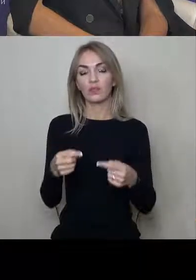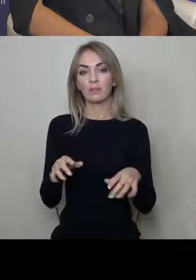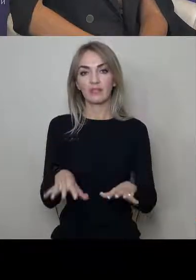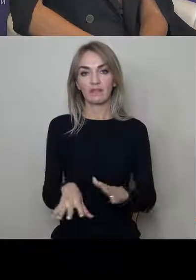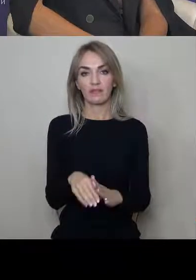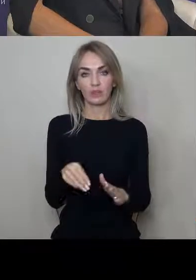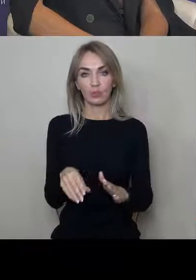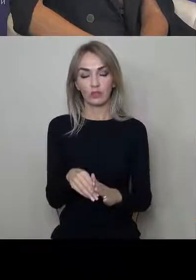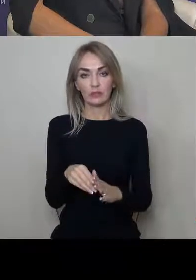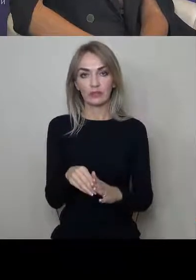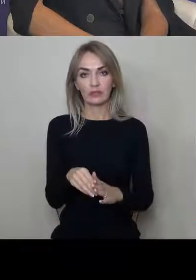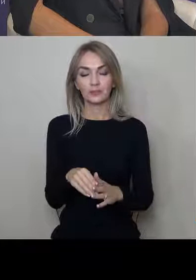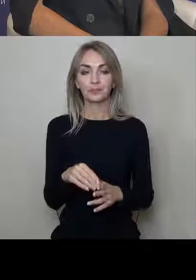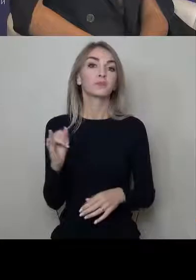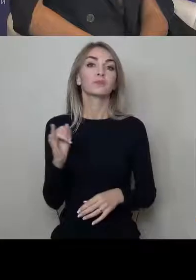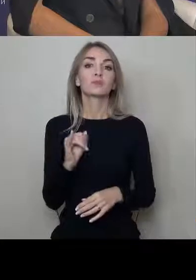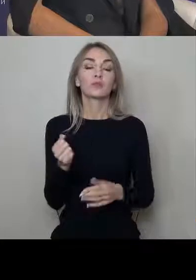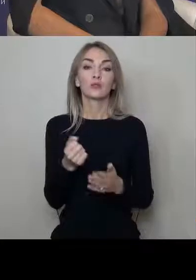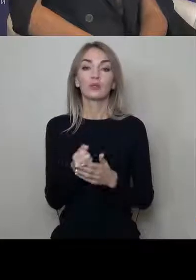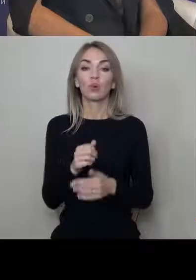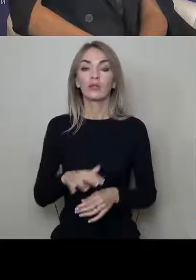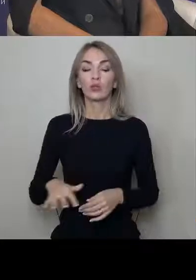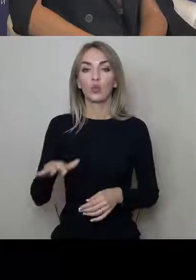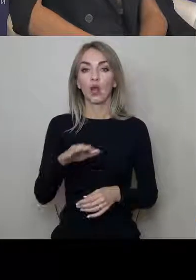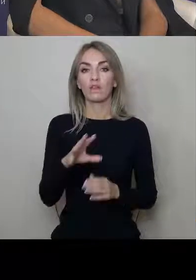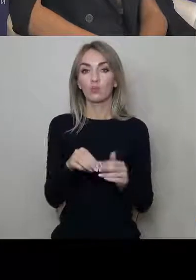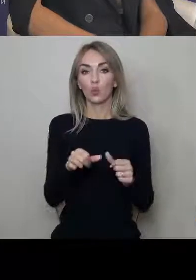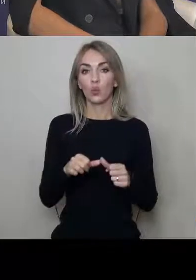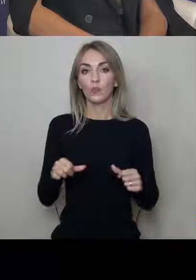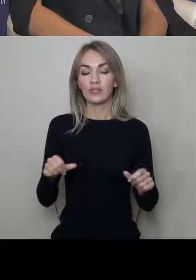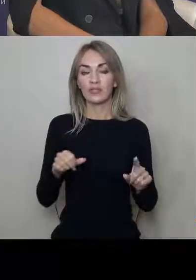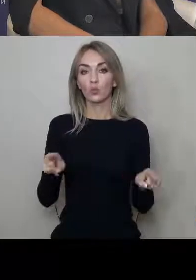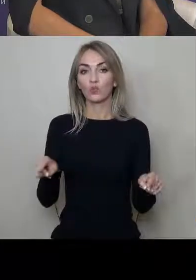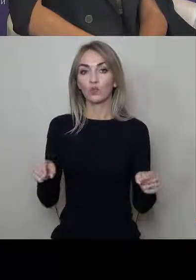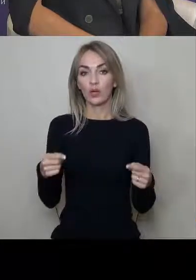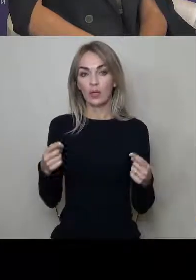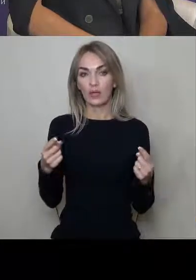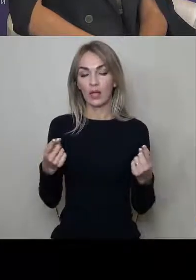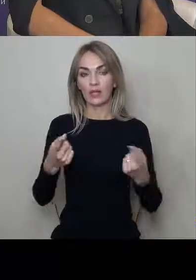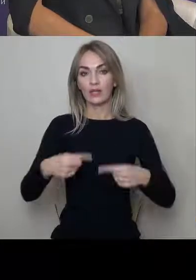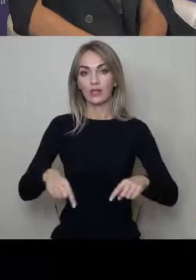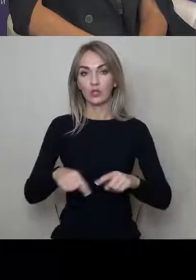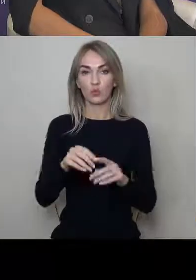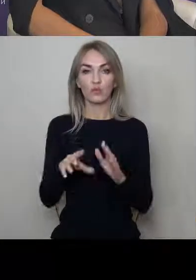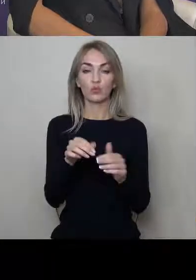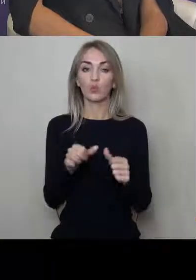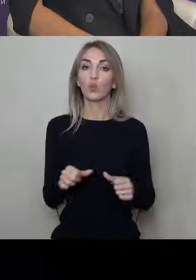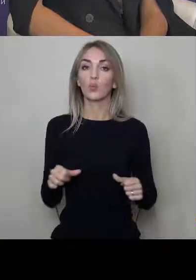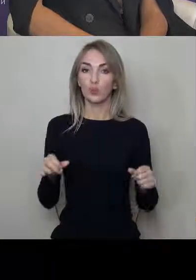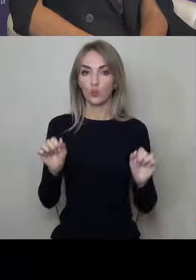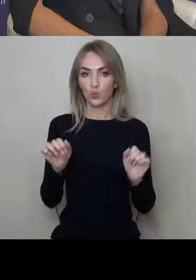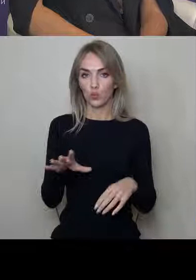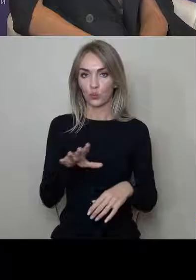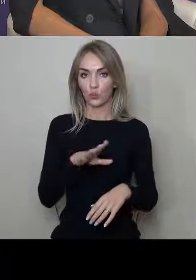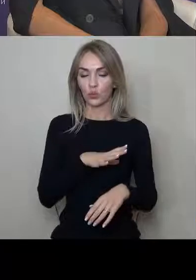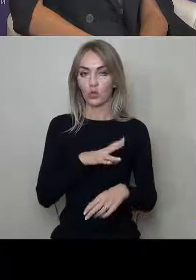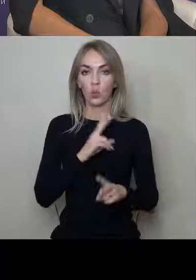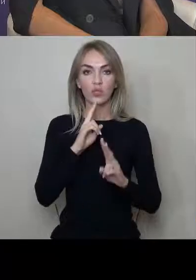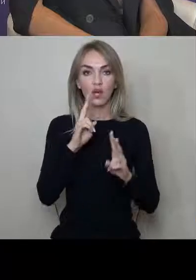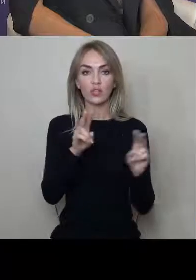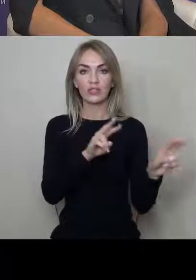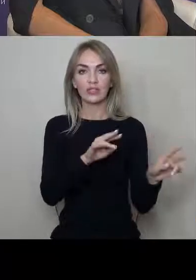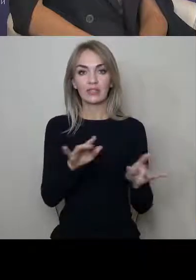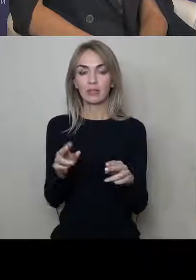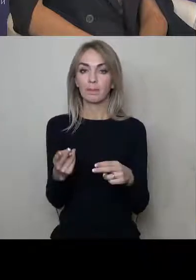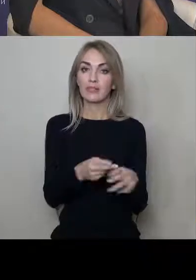PSC that is in charge of organizing elections, local elections. And TSC that established respective